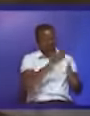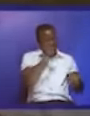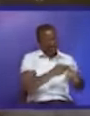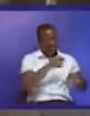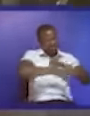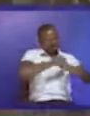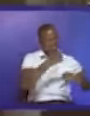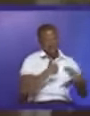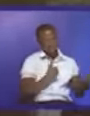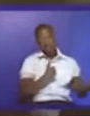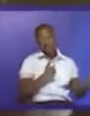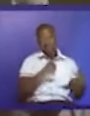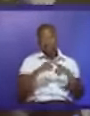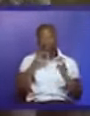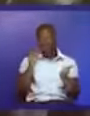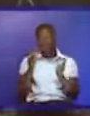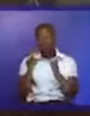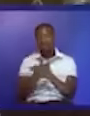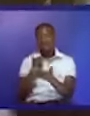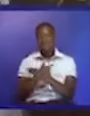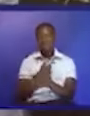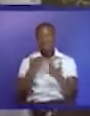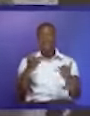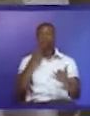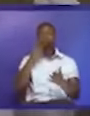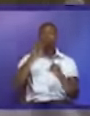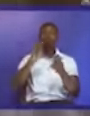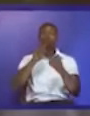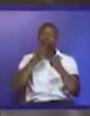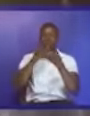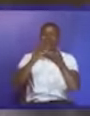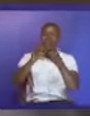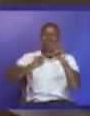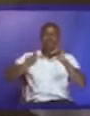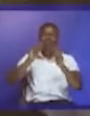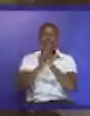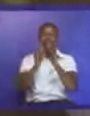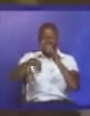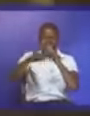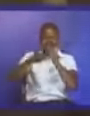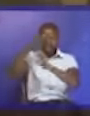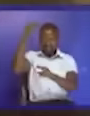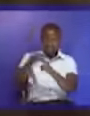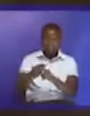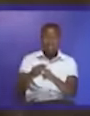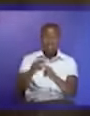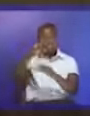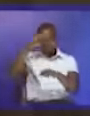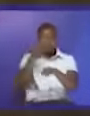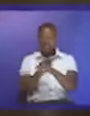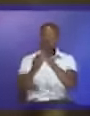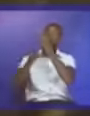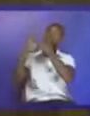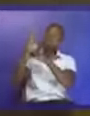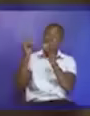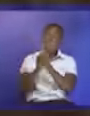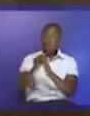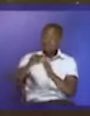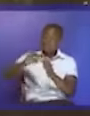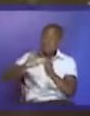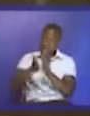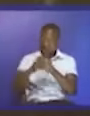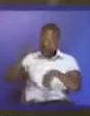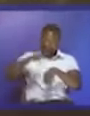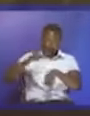grace upon his eminence and decree and declare to someone in the name of Jesus, the Son of the living God, that by this